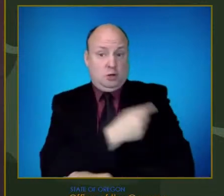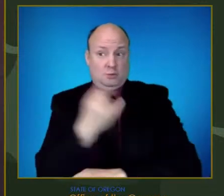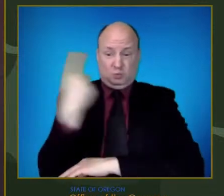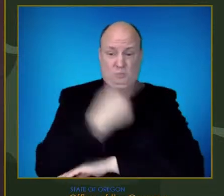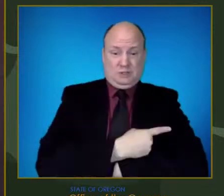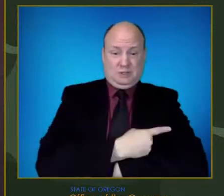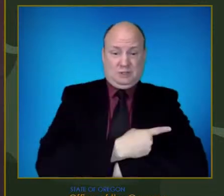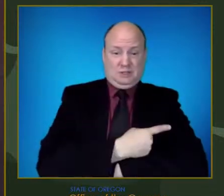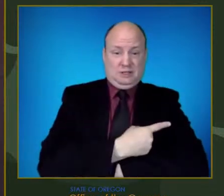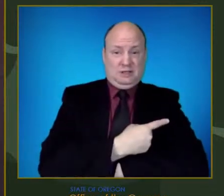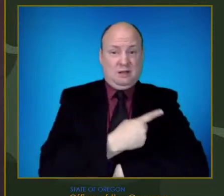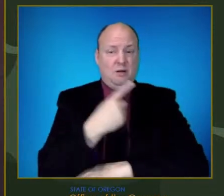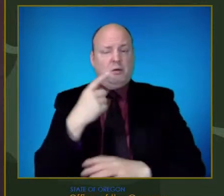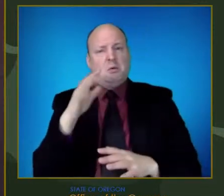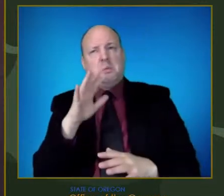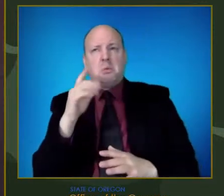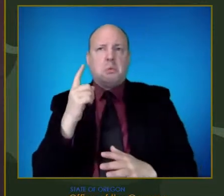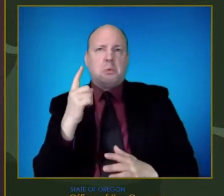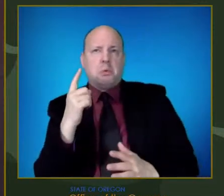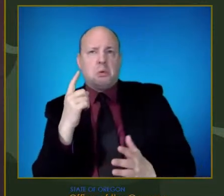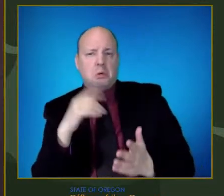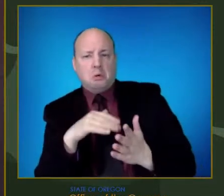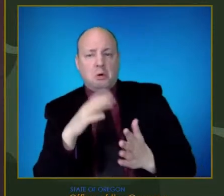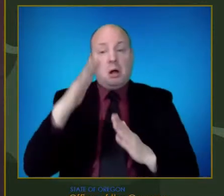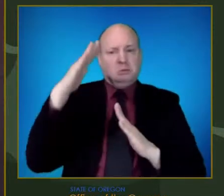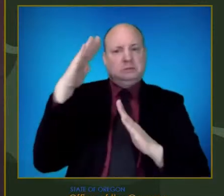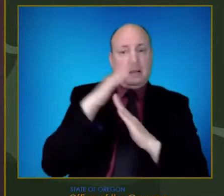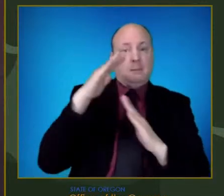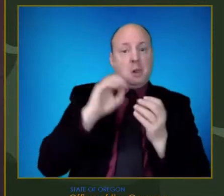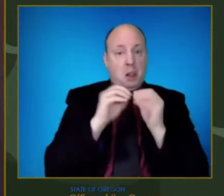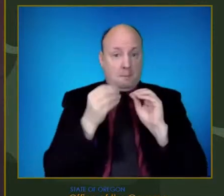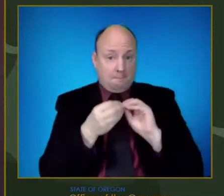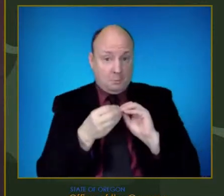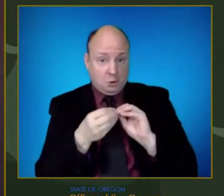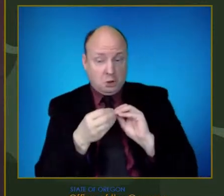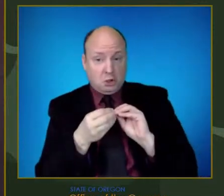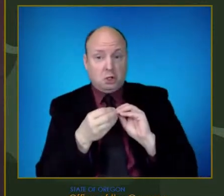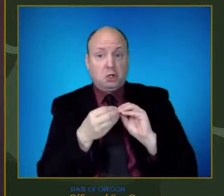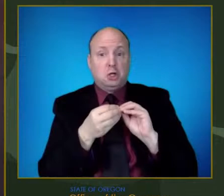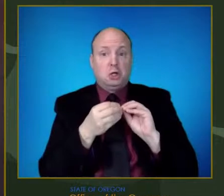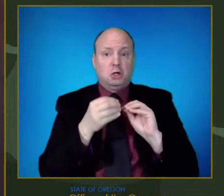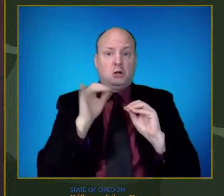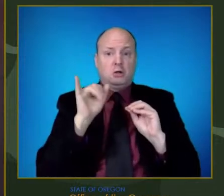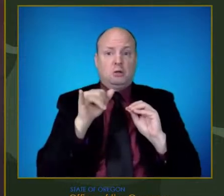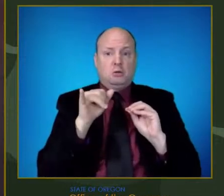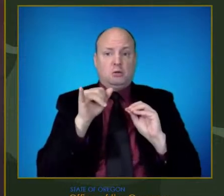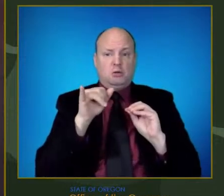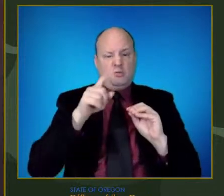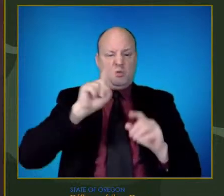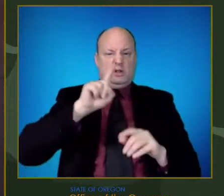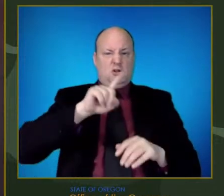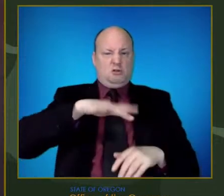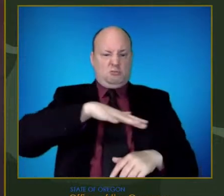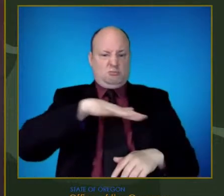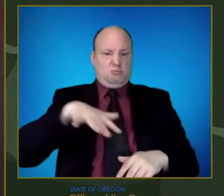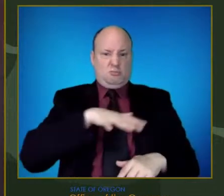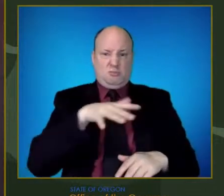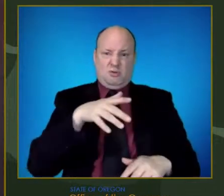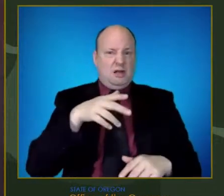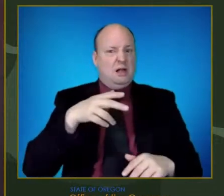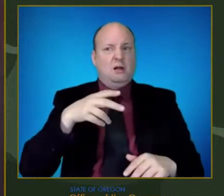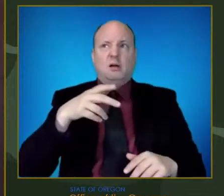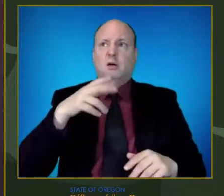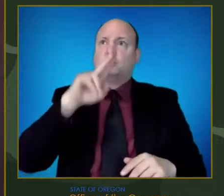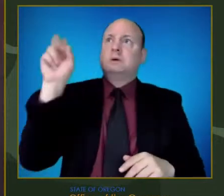understand was one of the highest numbers of vaccines administered at a single site in the country. But we know